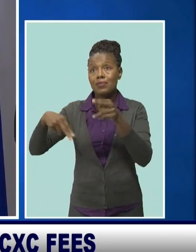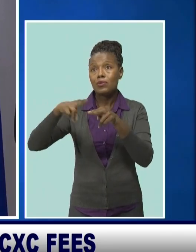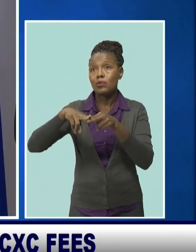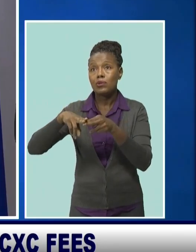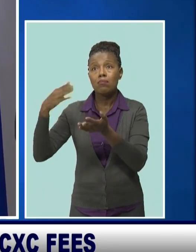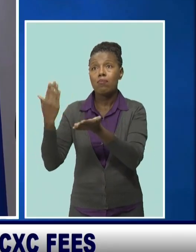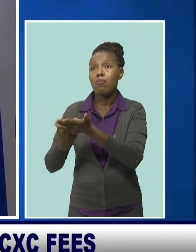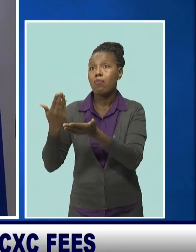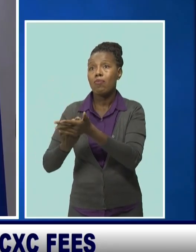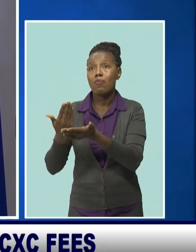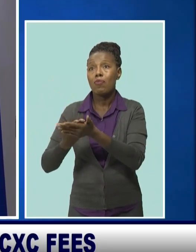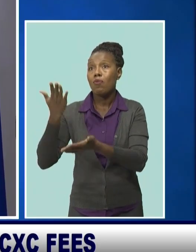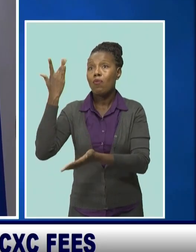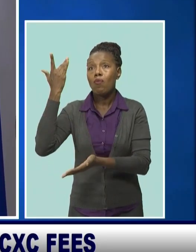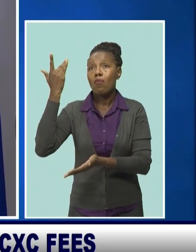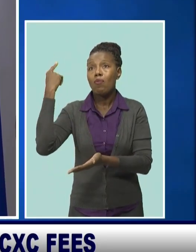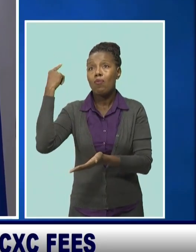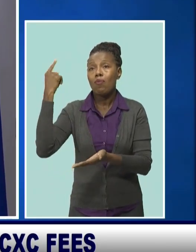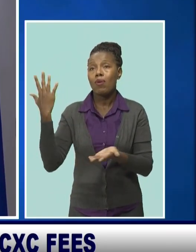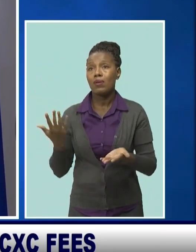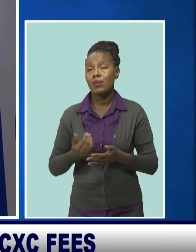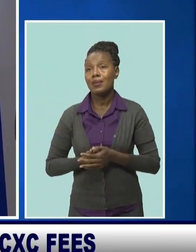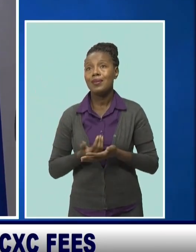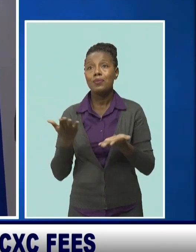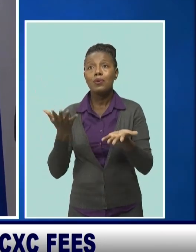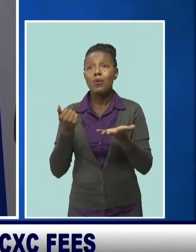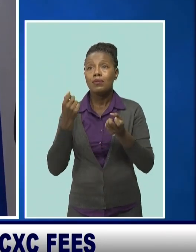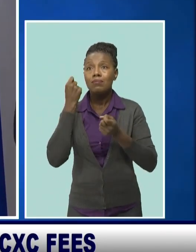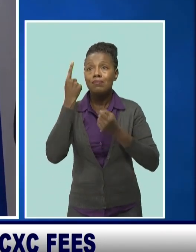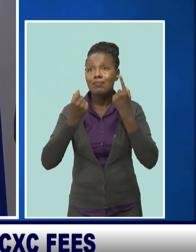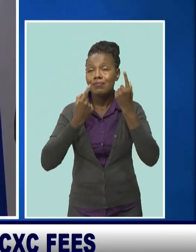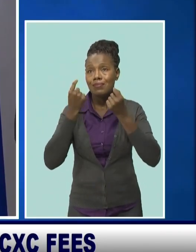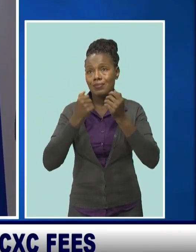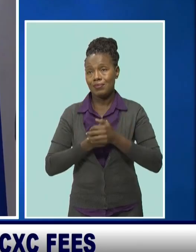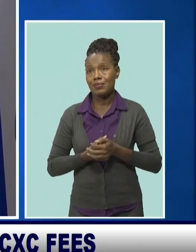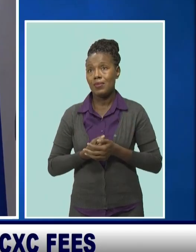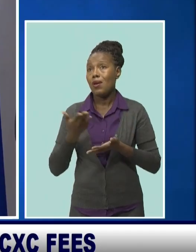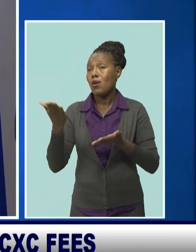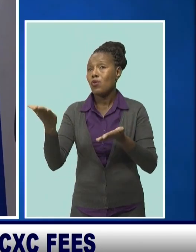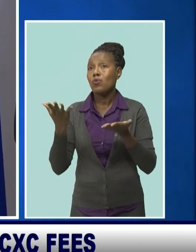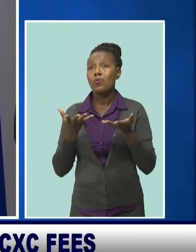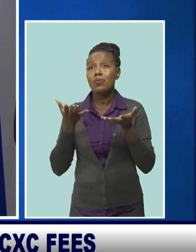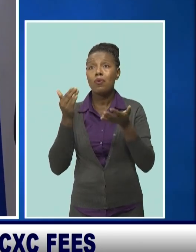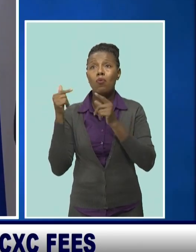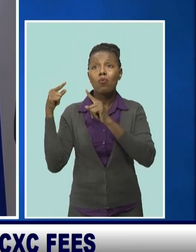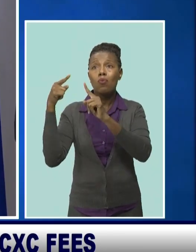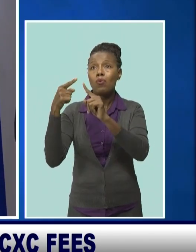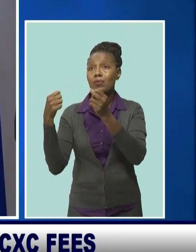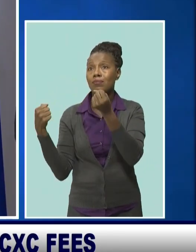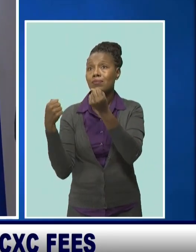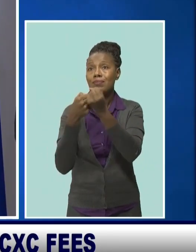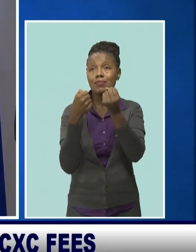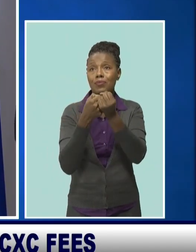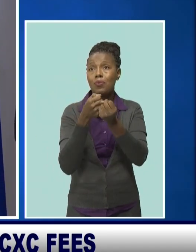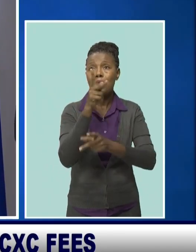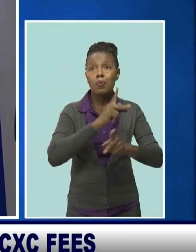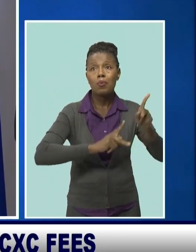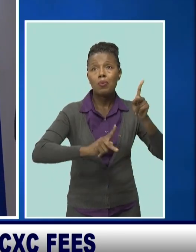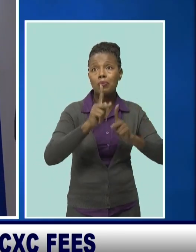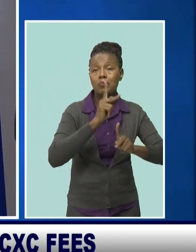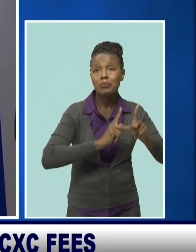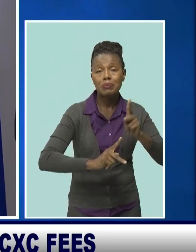the value will be for us, and how you intend to assist those of us that are more